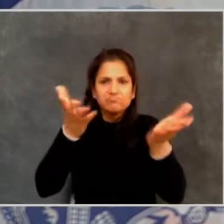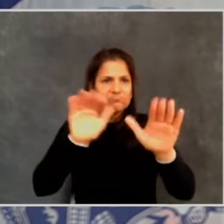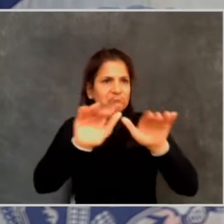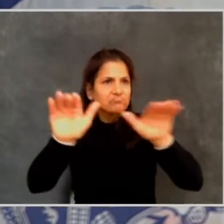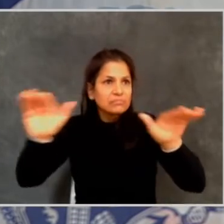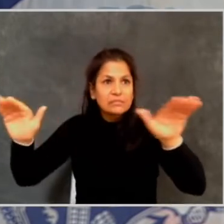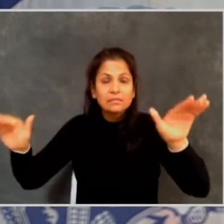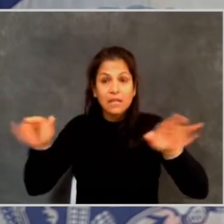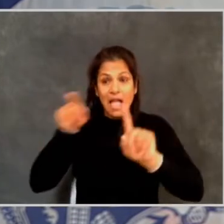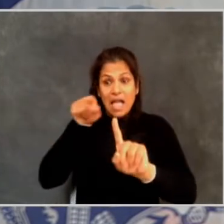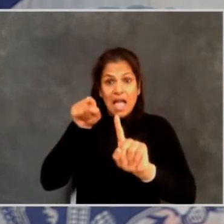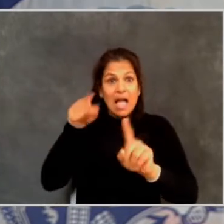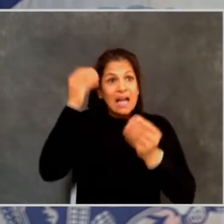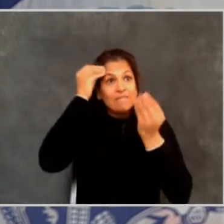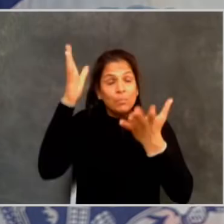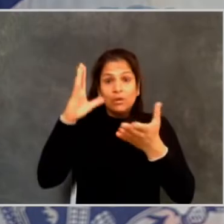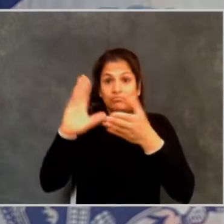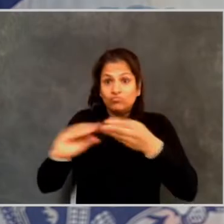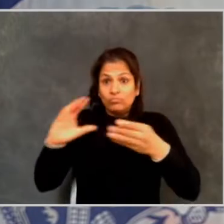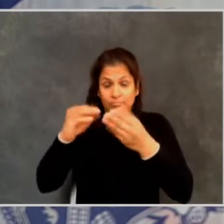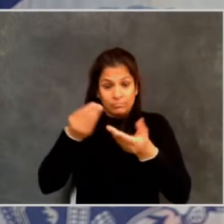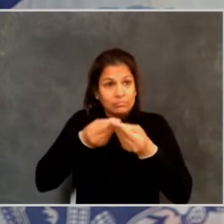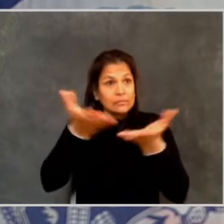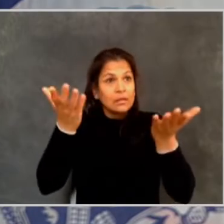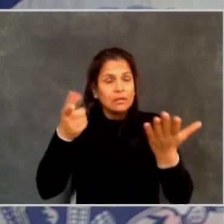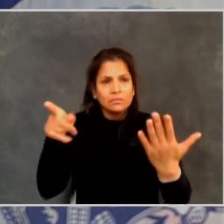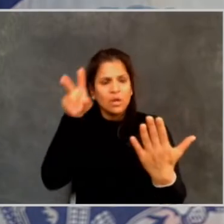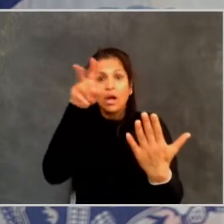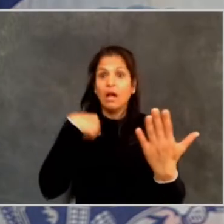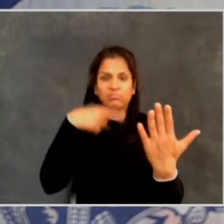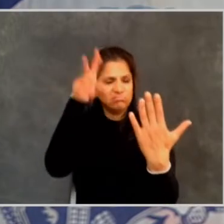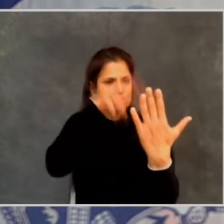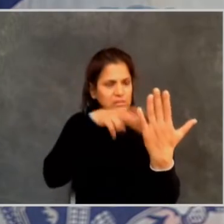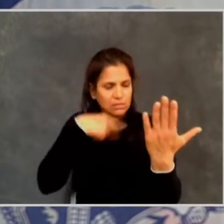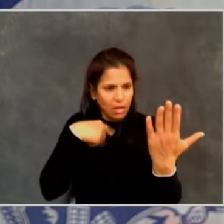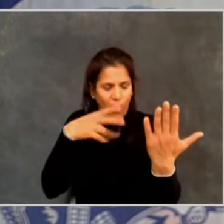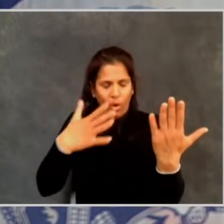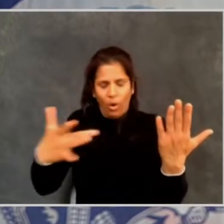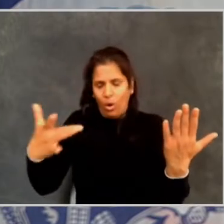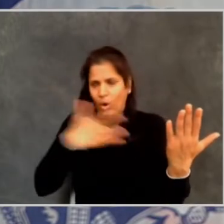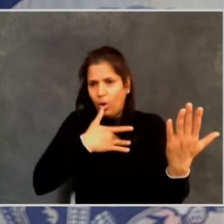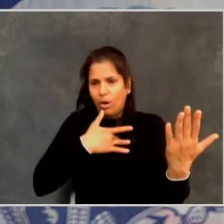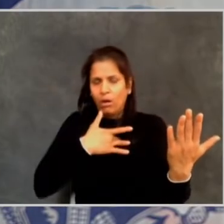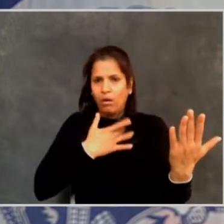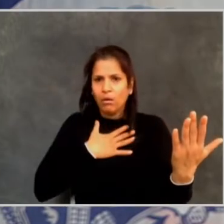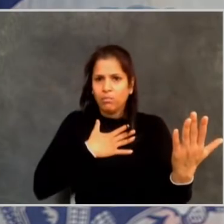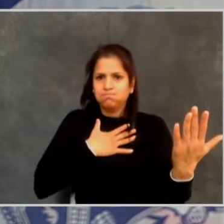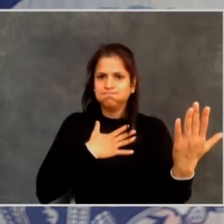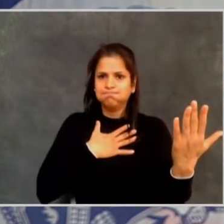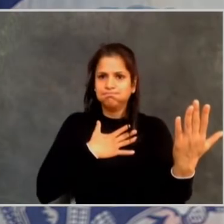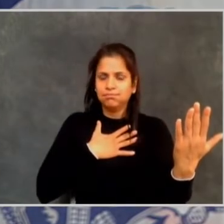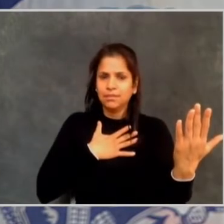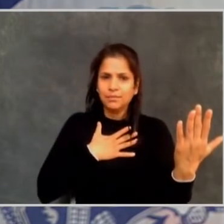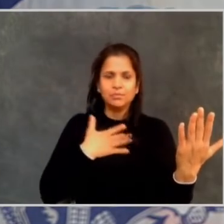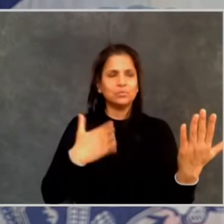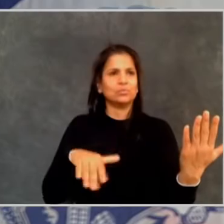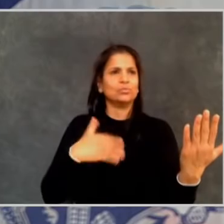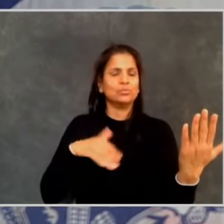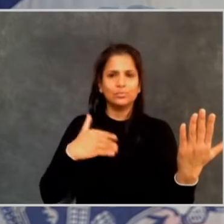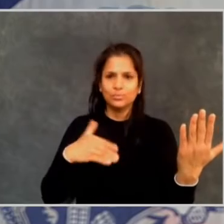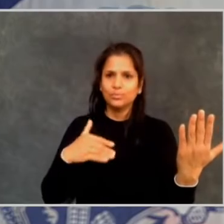the disparities that have plagued this city, this nation, that are all about fundamental